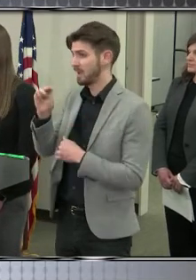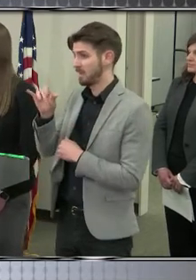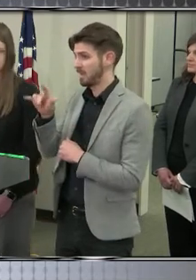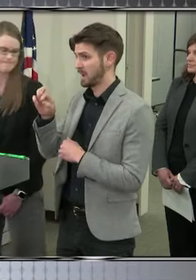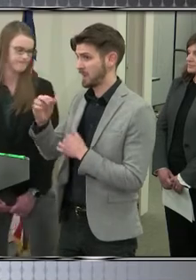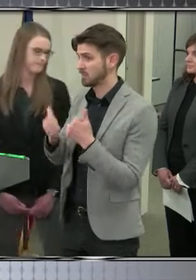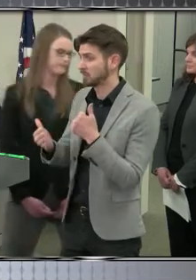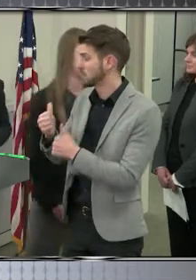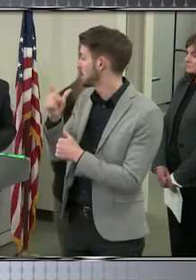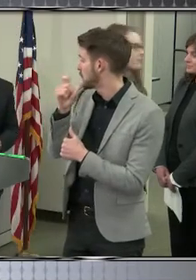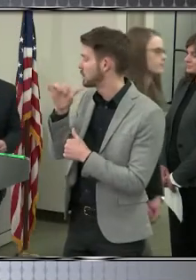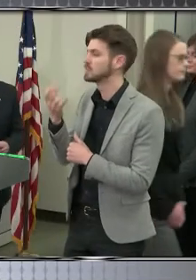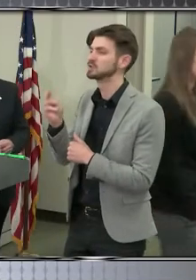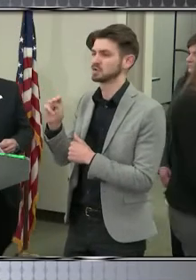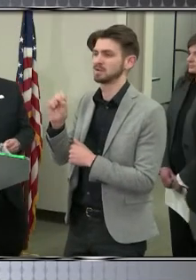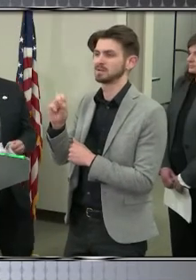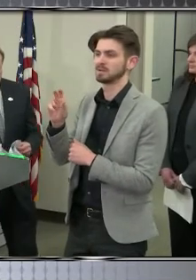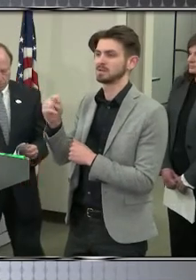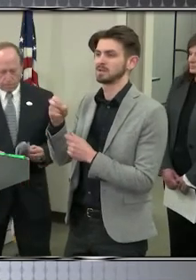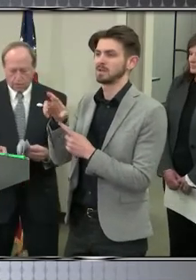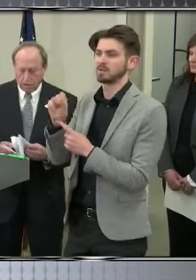his statement.